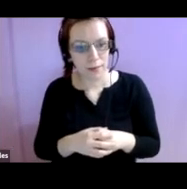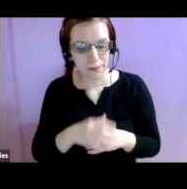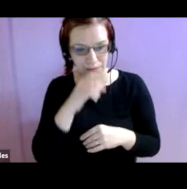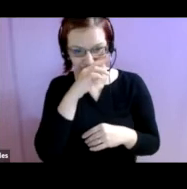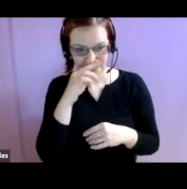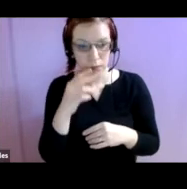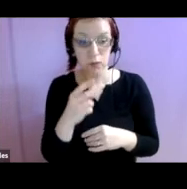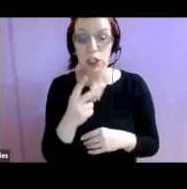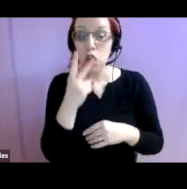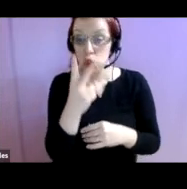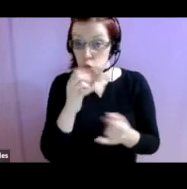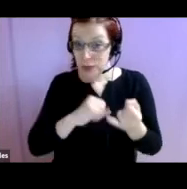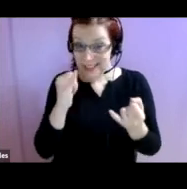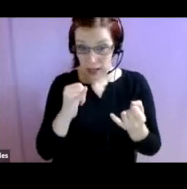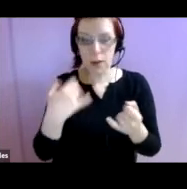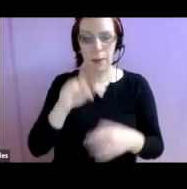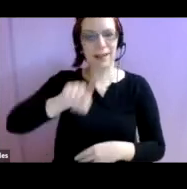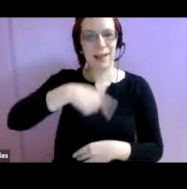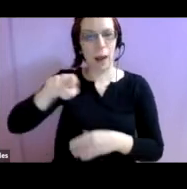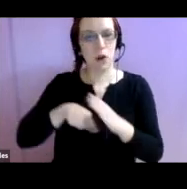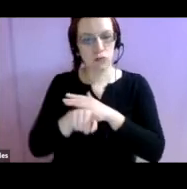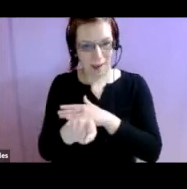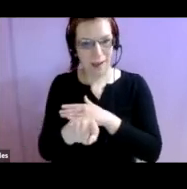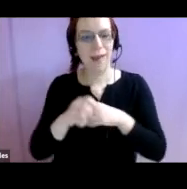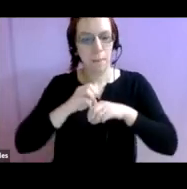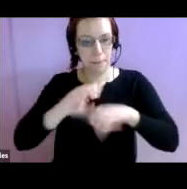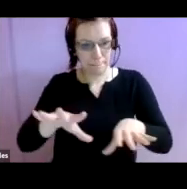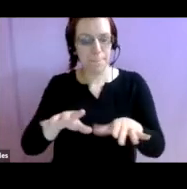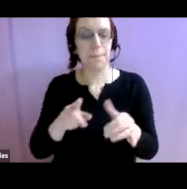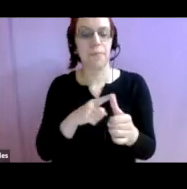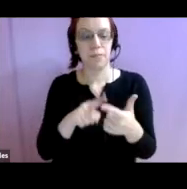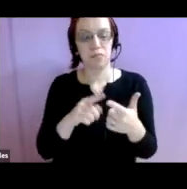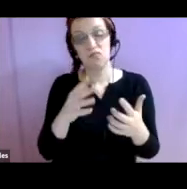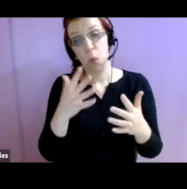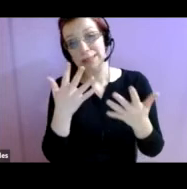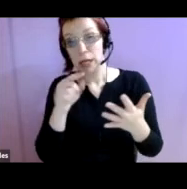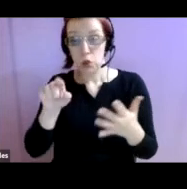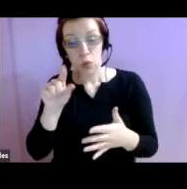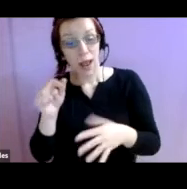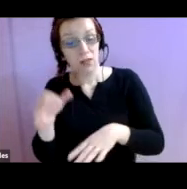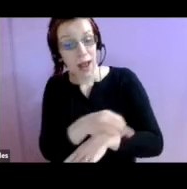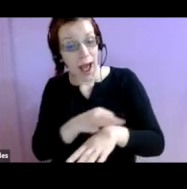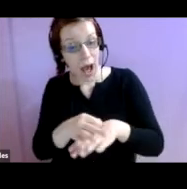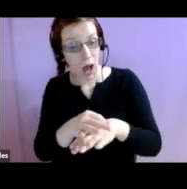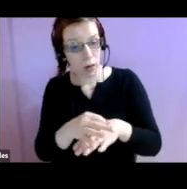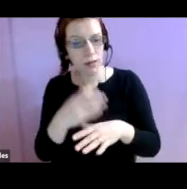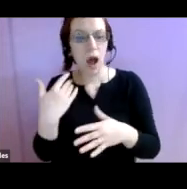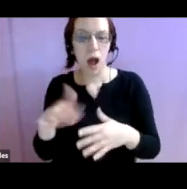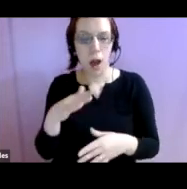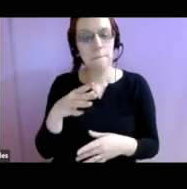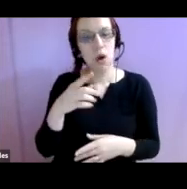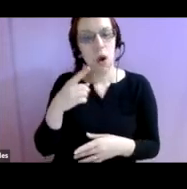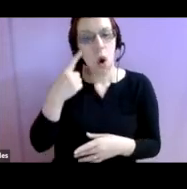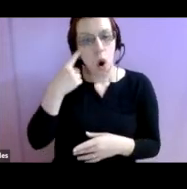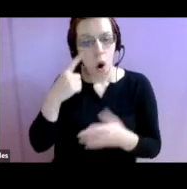After 2 seconds, there was that gamma ray burst. After about 10 to 11 hours, there was an optical signal detected,